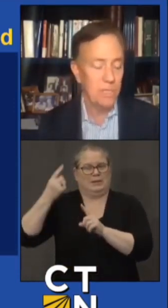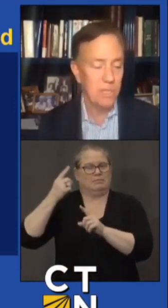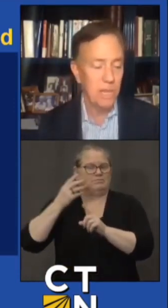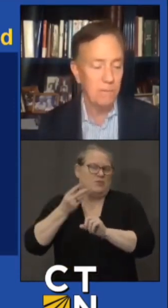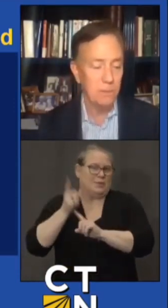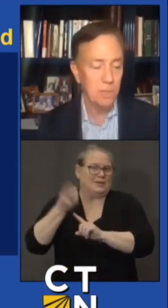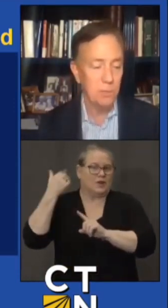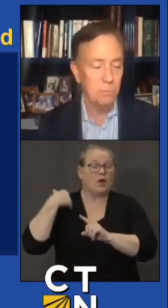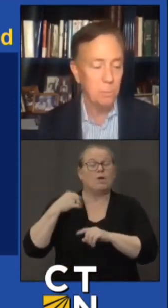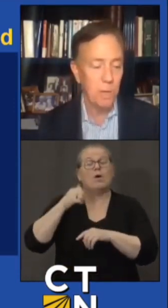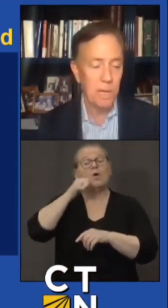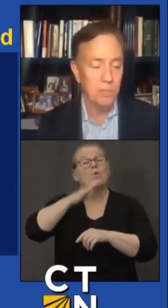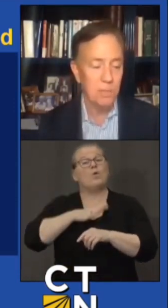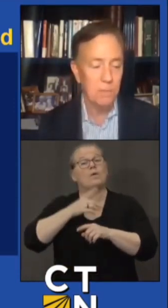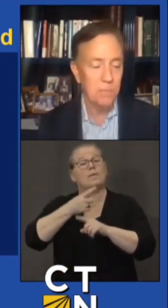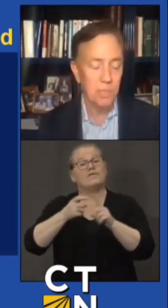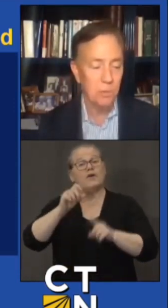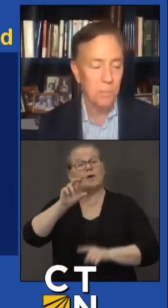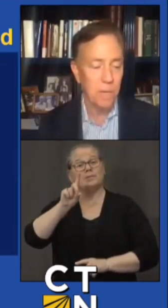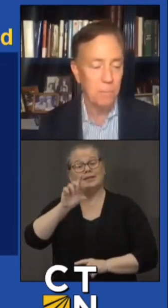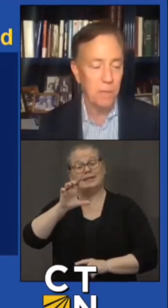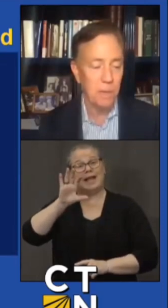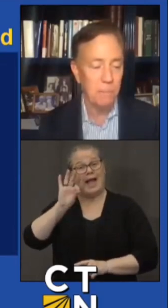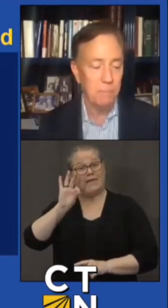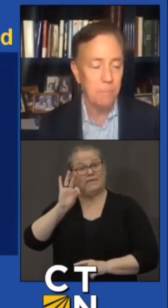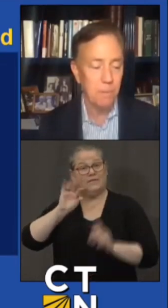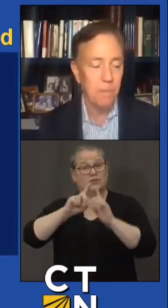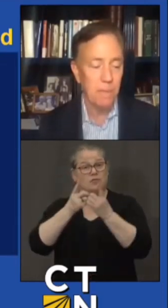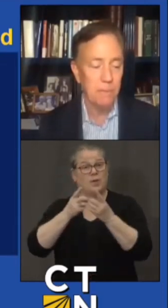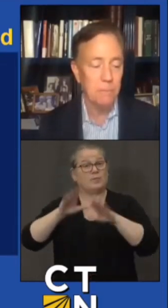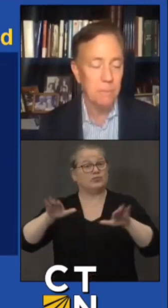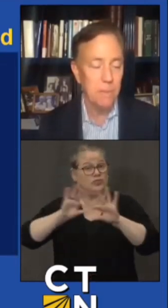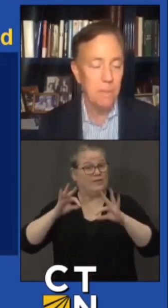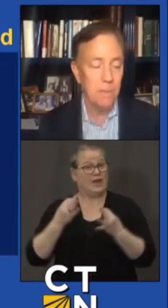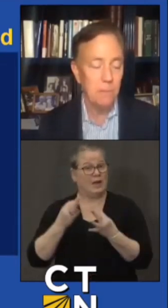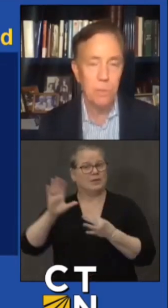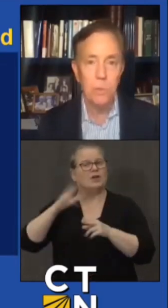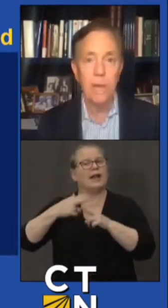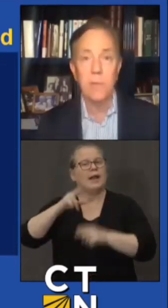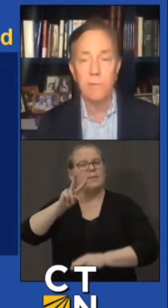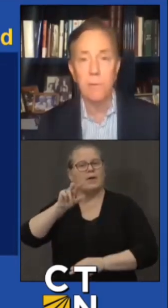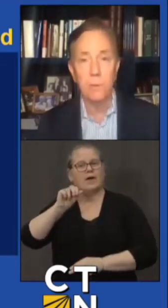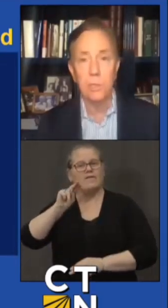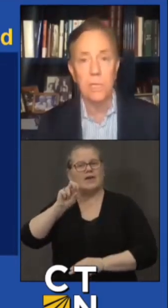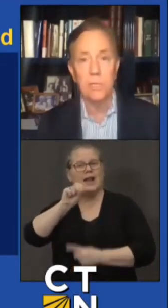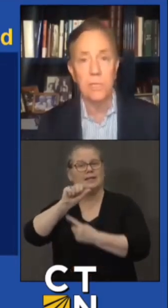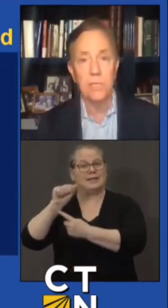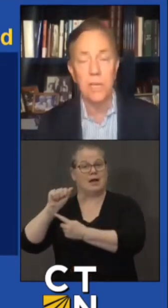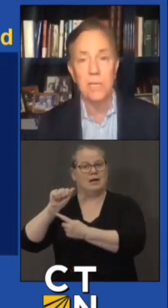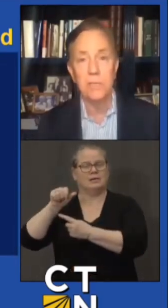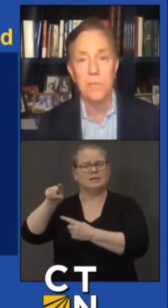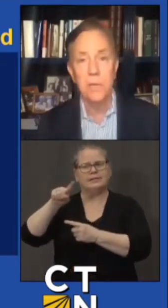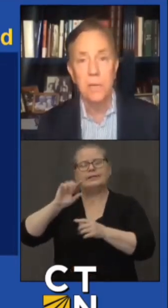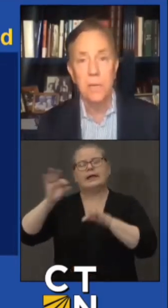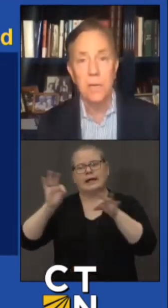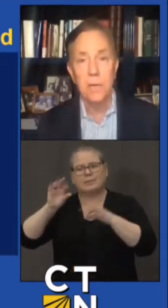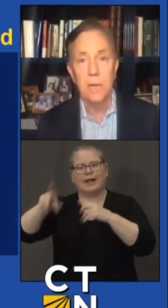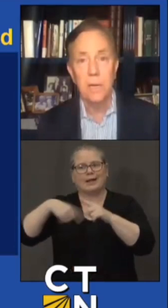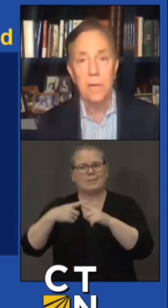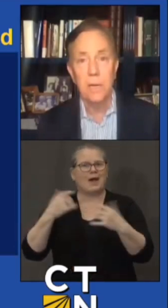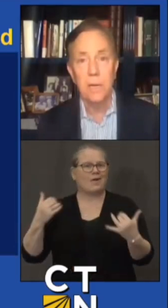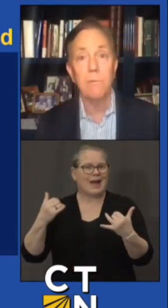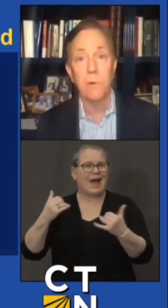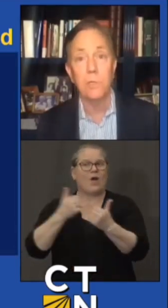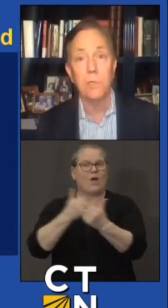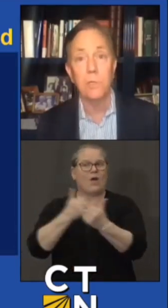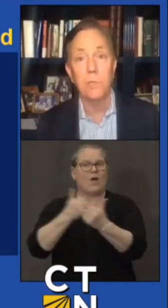at DCF just pointed out something that just really made me think. We're doing everything virtually these days. We're